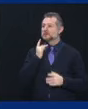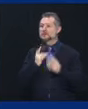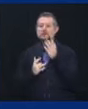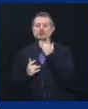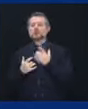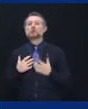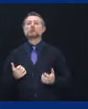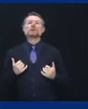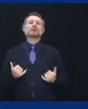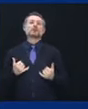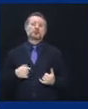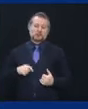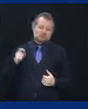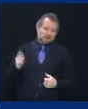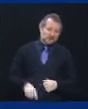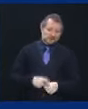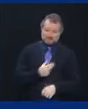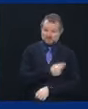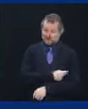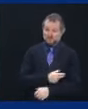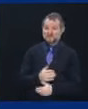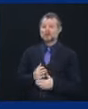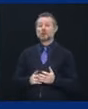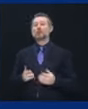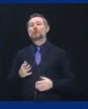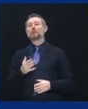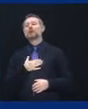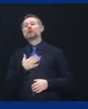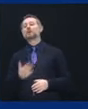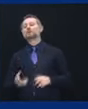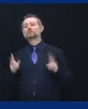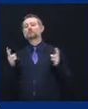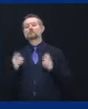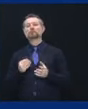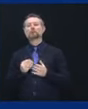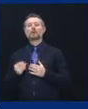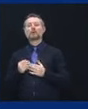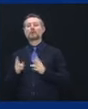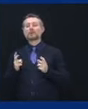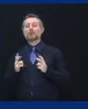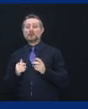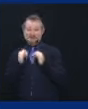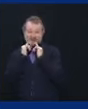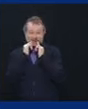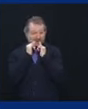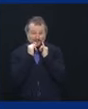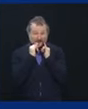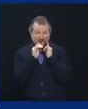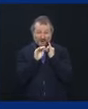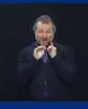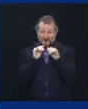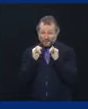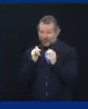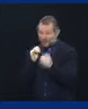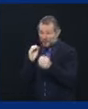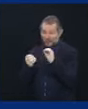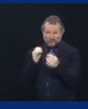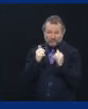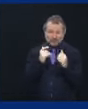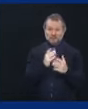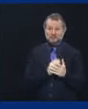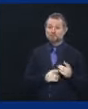and who literally will shop sites all over. I know we have people who go to state sites